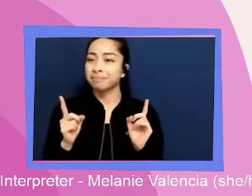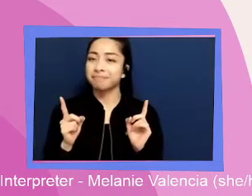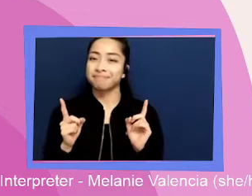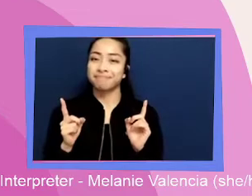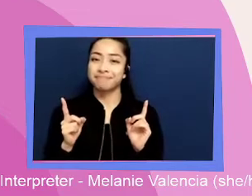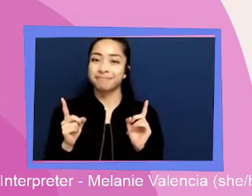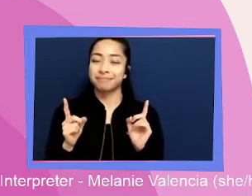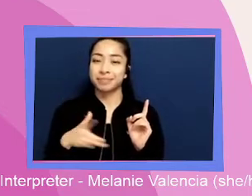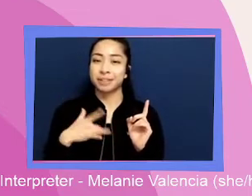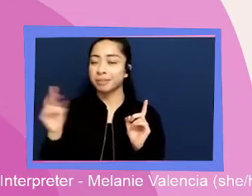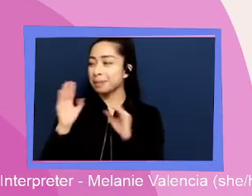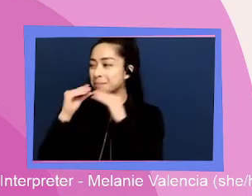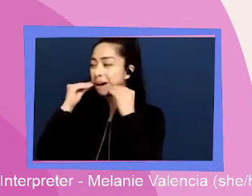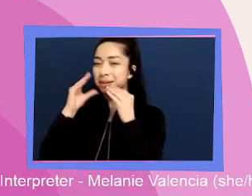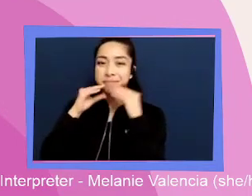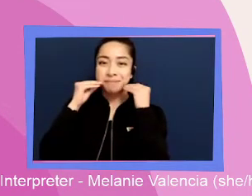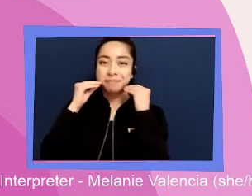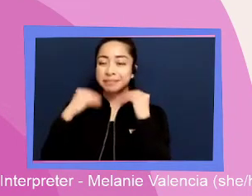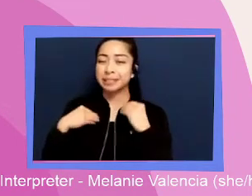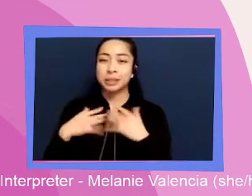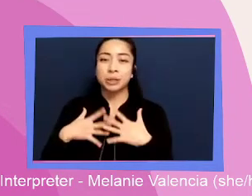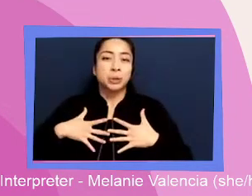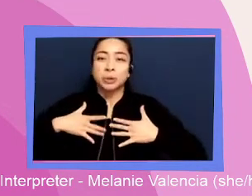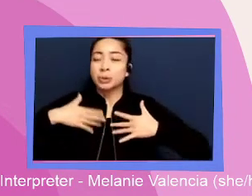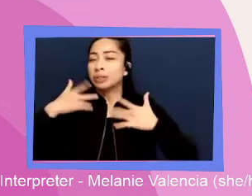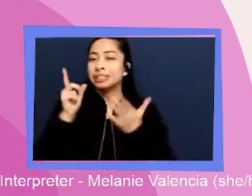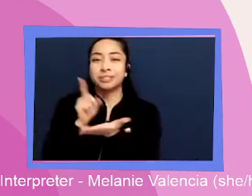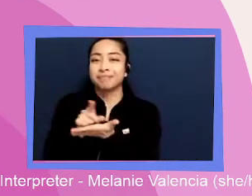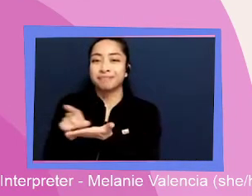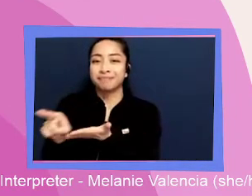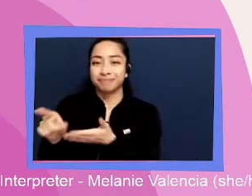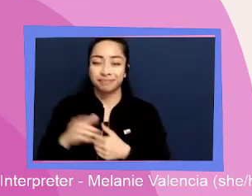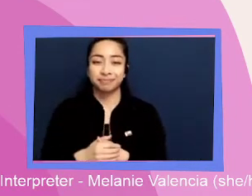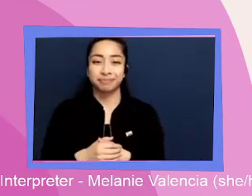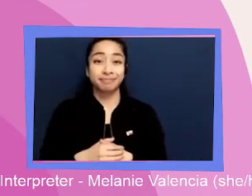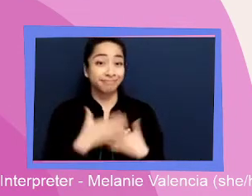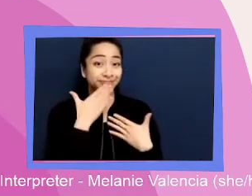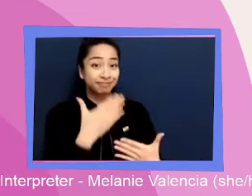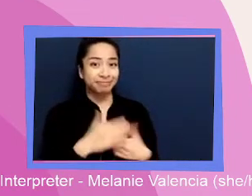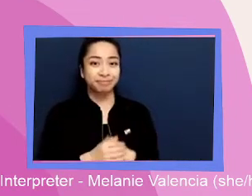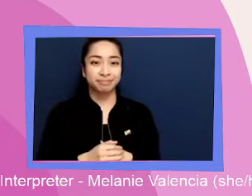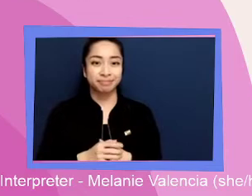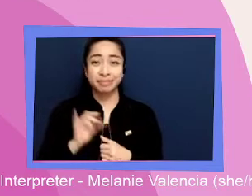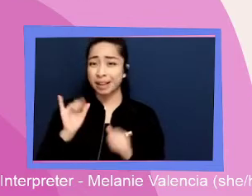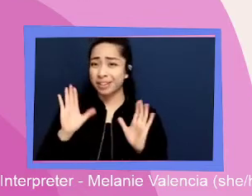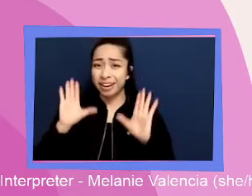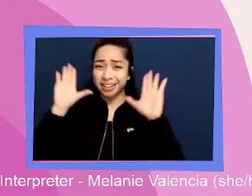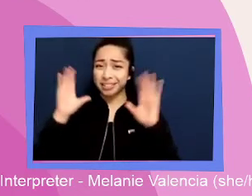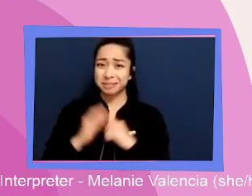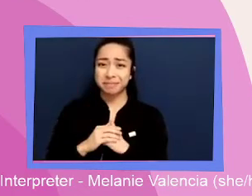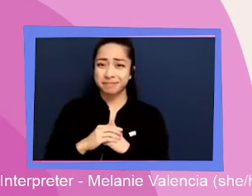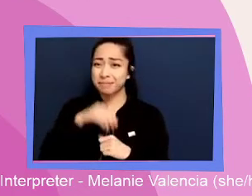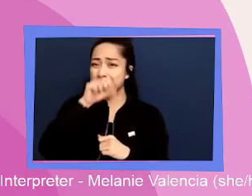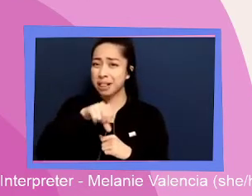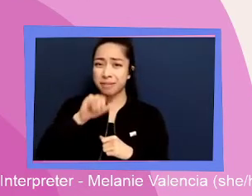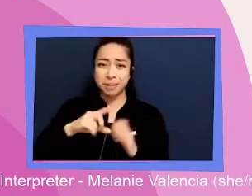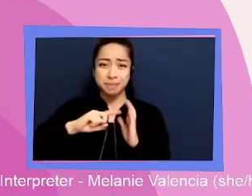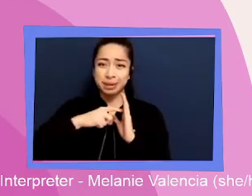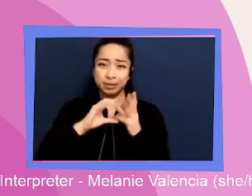her. Thank you. Oh, that was great. I like the start of that reading that hints a little bit